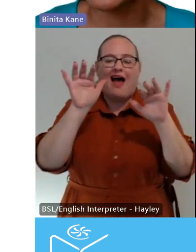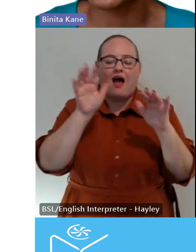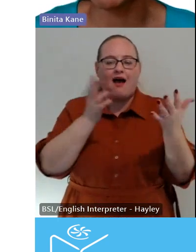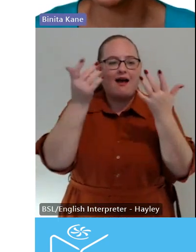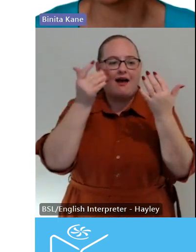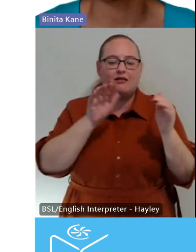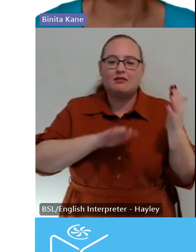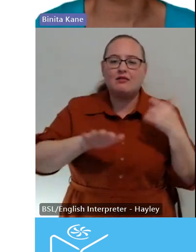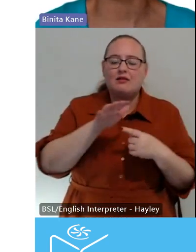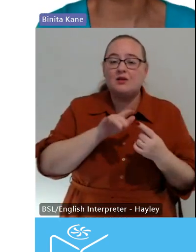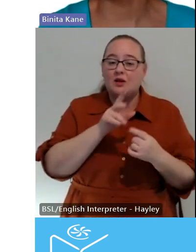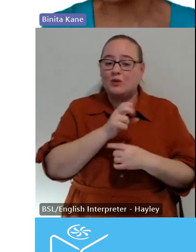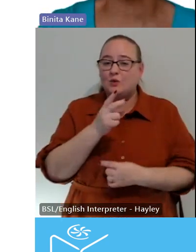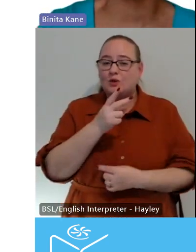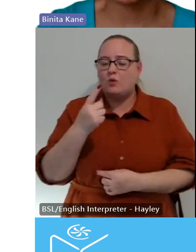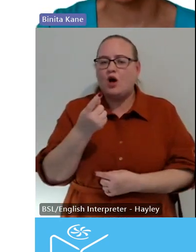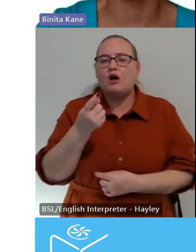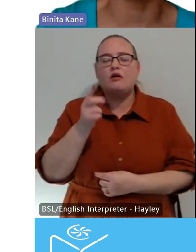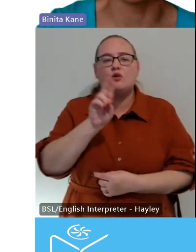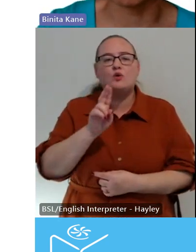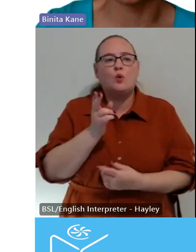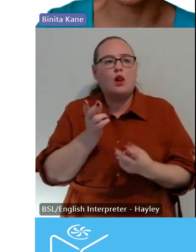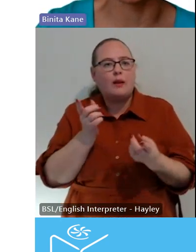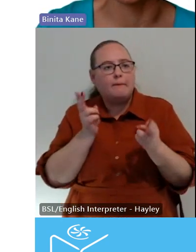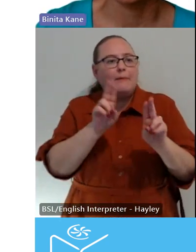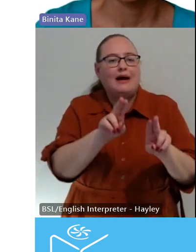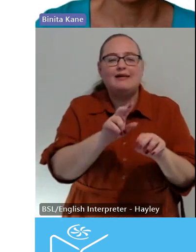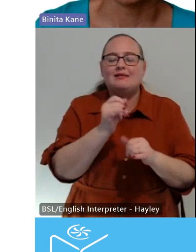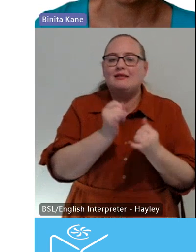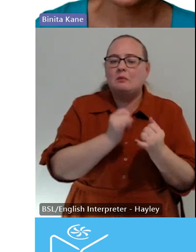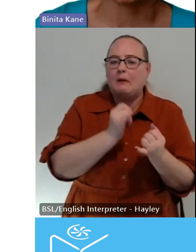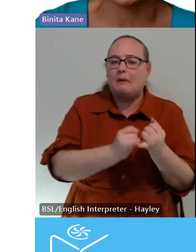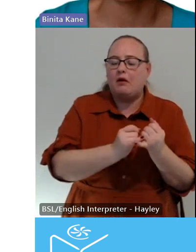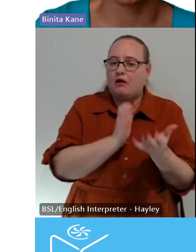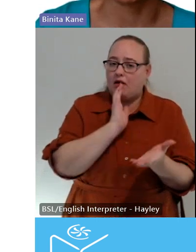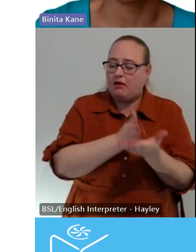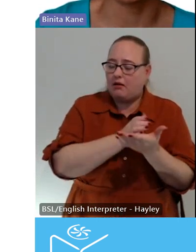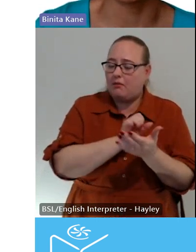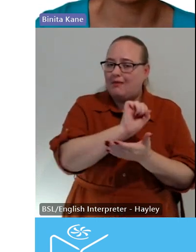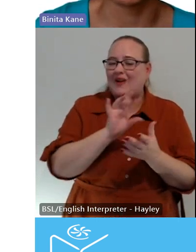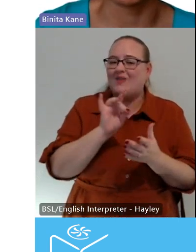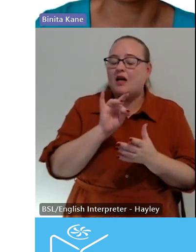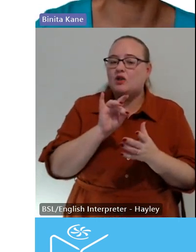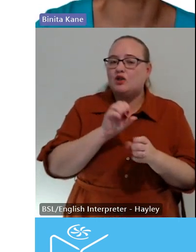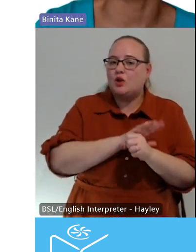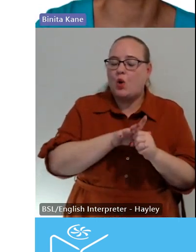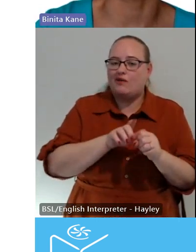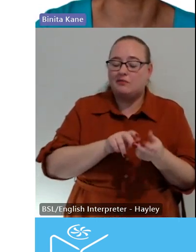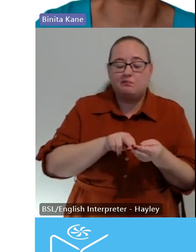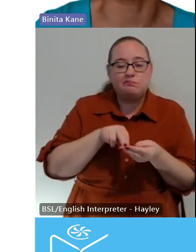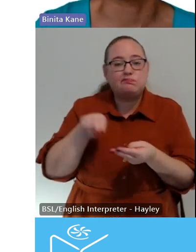back in September, there was this very rapid exponential sort of rise in infection rates in the